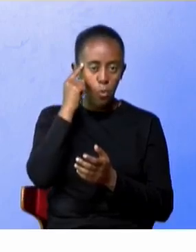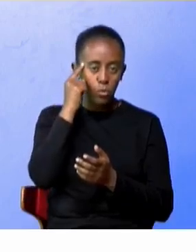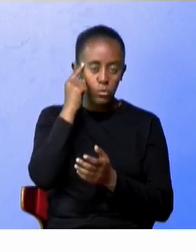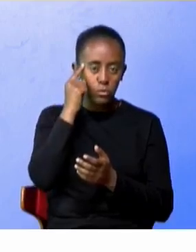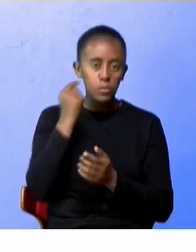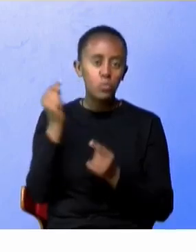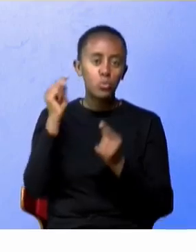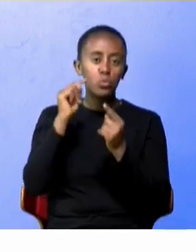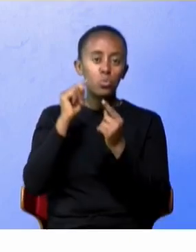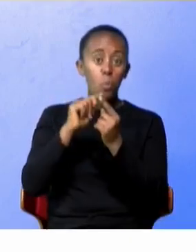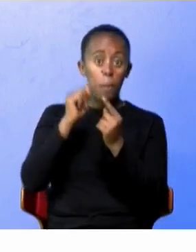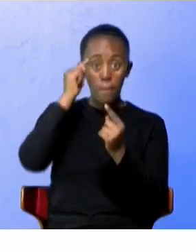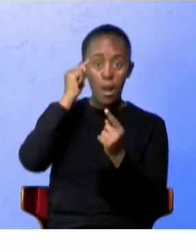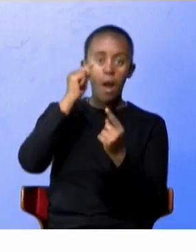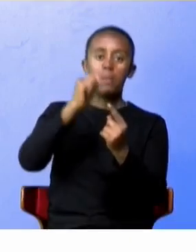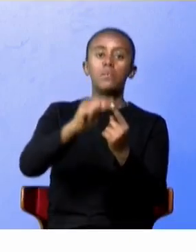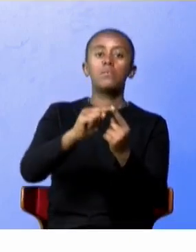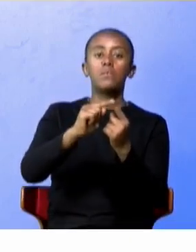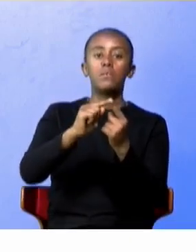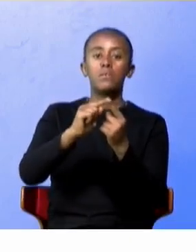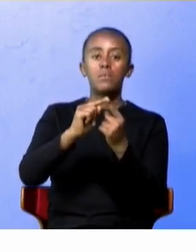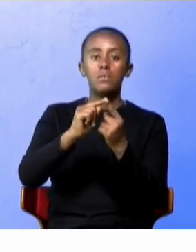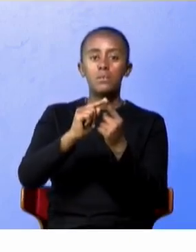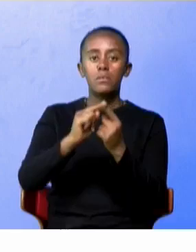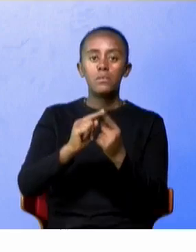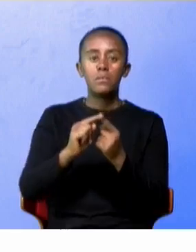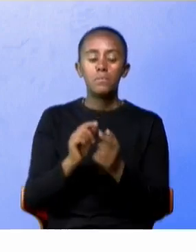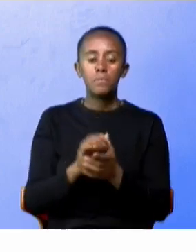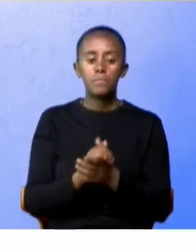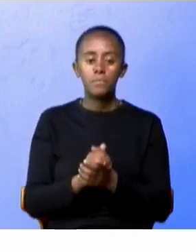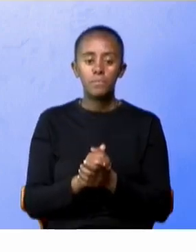to plan ahead.